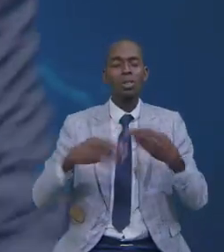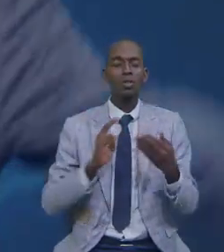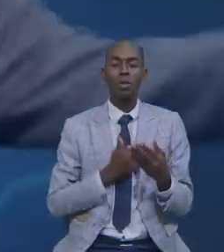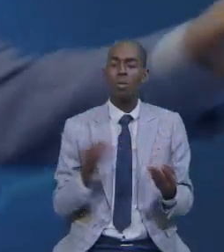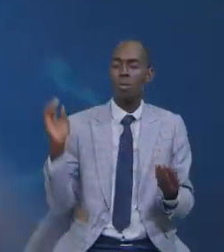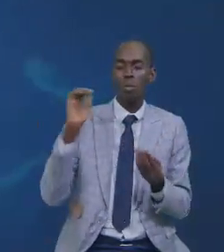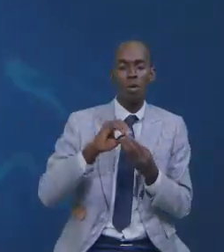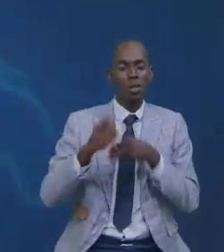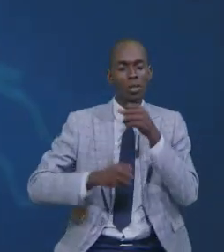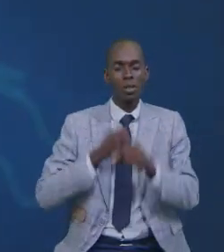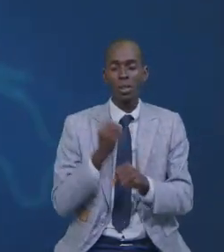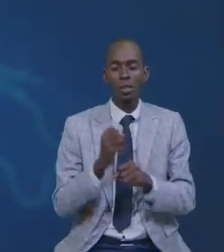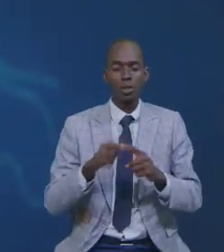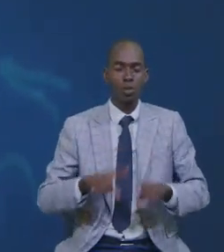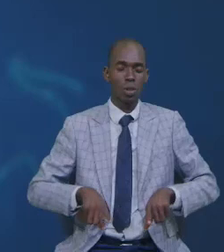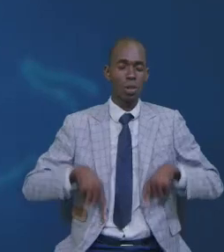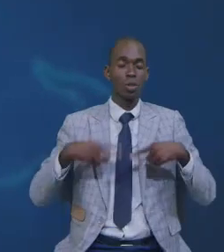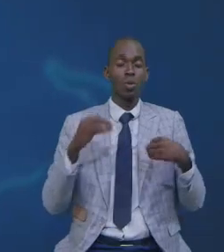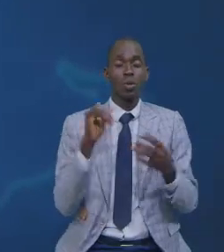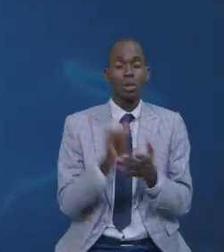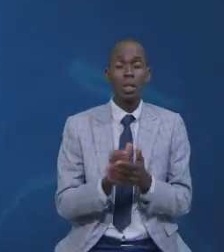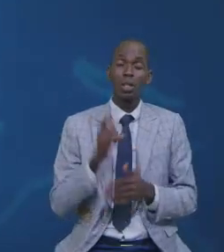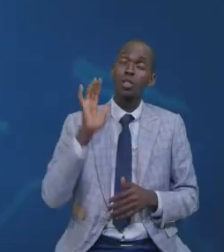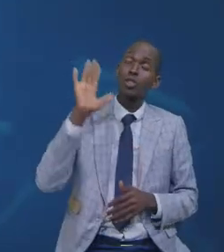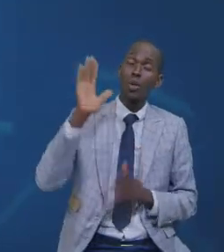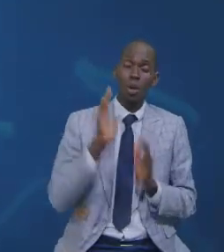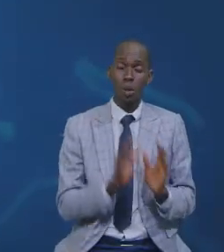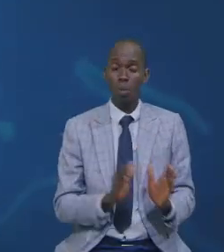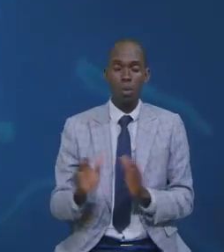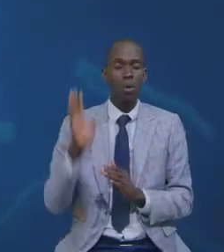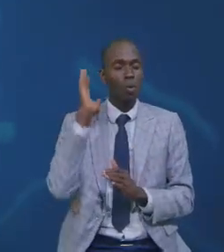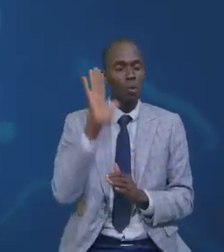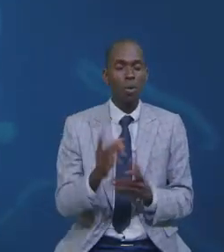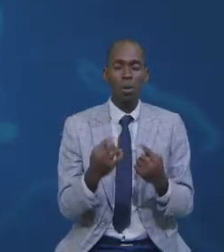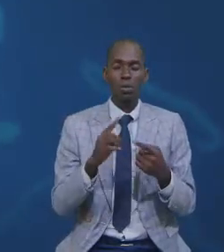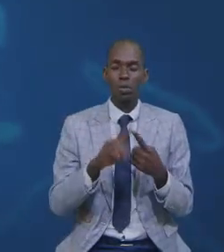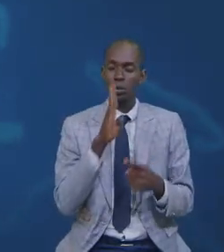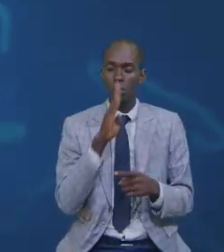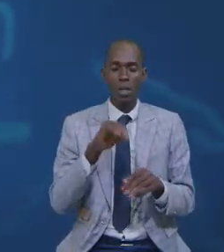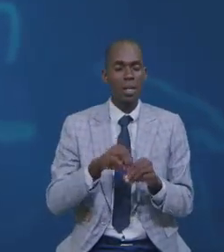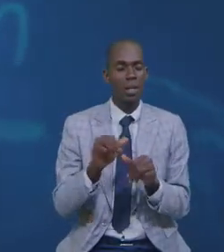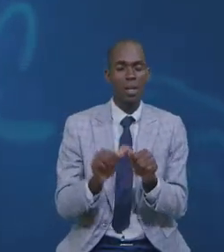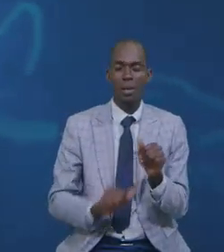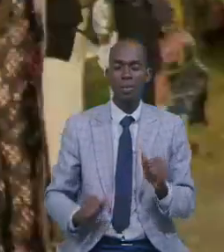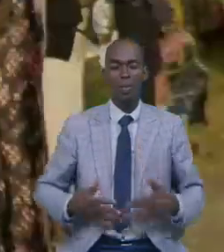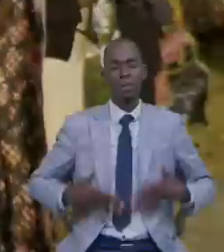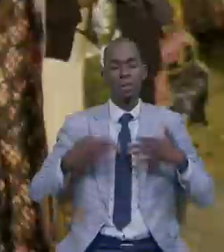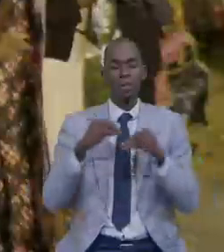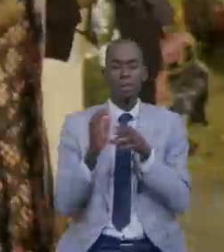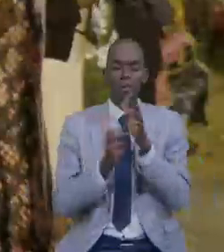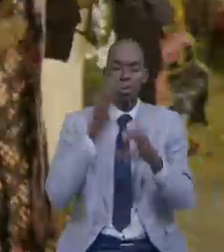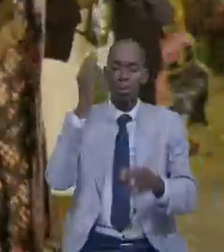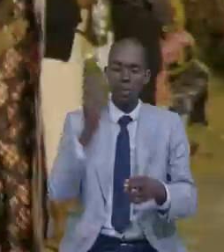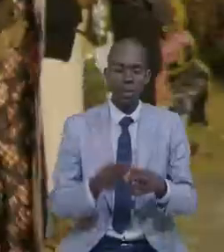so that the plan you have will be fulfilled in every life in Jesus'